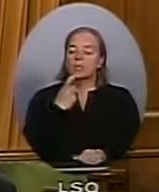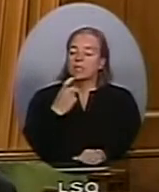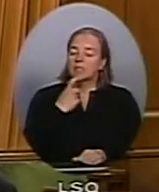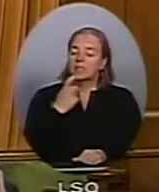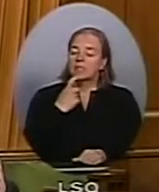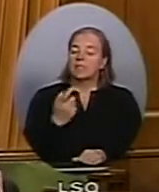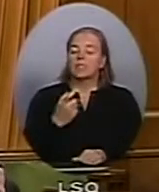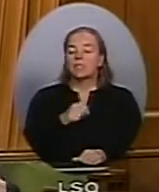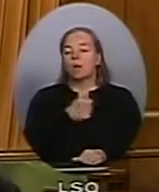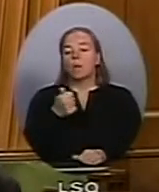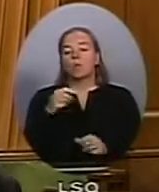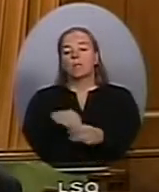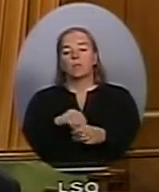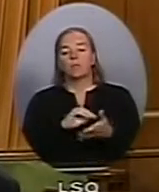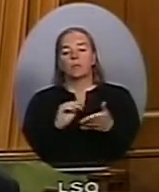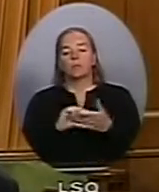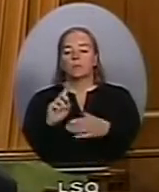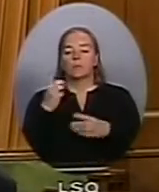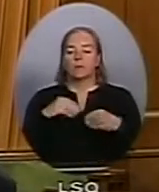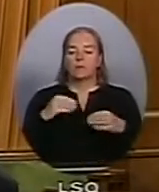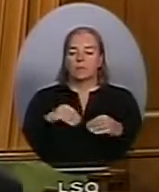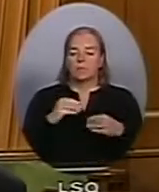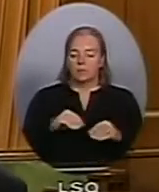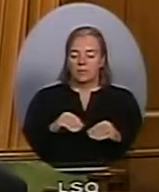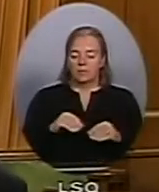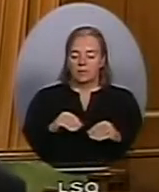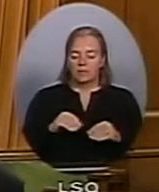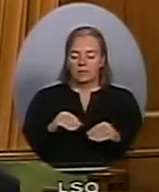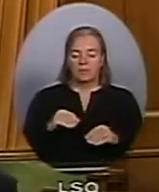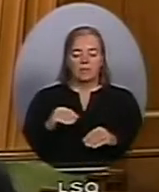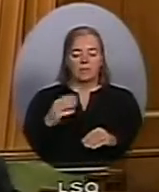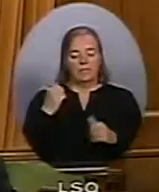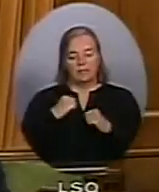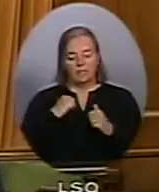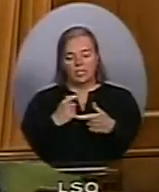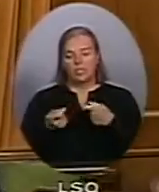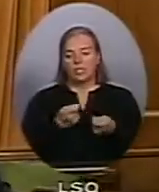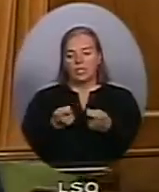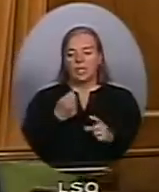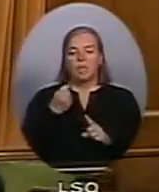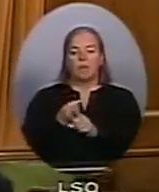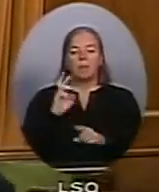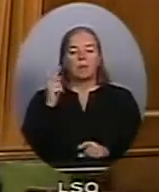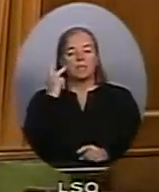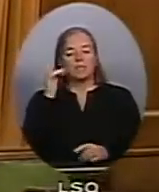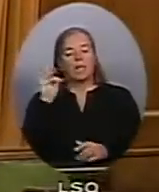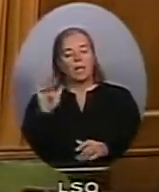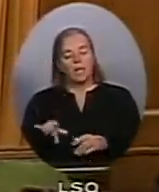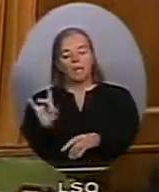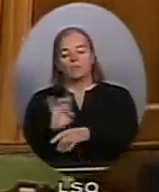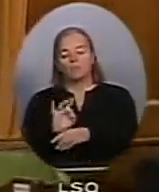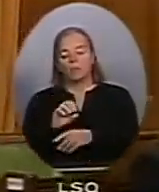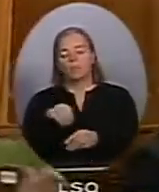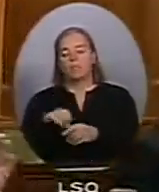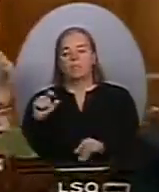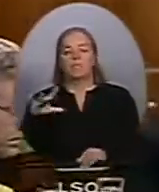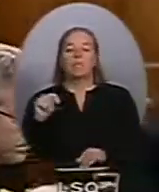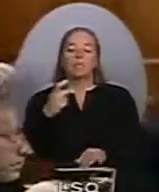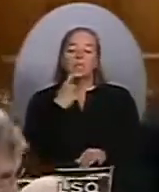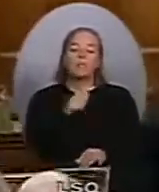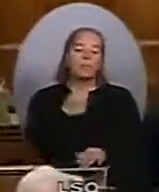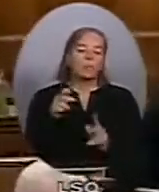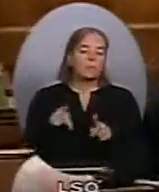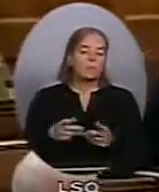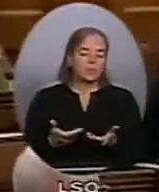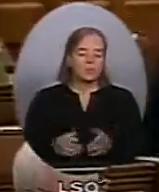was involved in trying to deal with the political fallout from the Senate scandal? Does he know that? He could be leader then. The